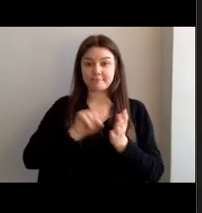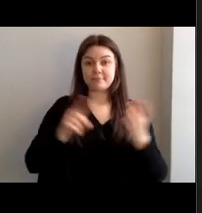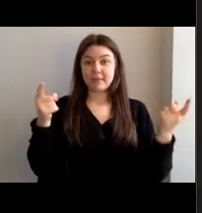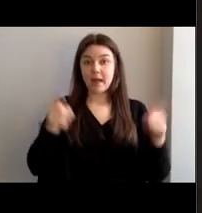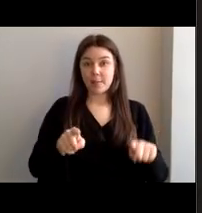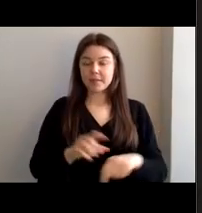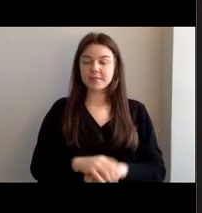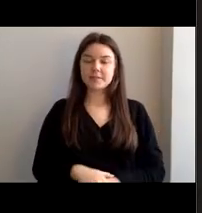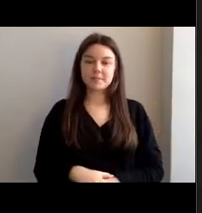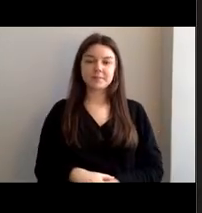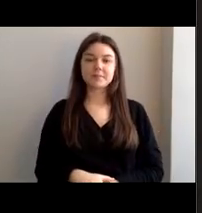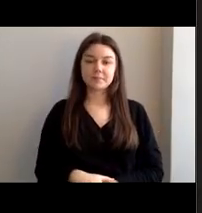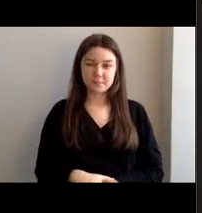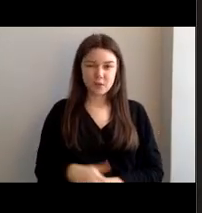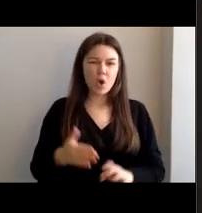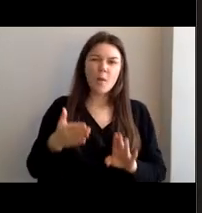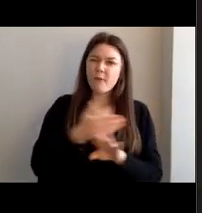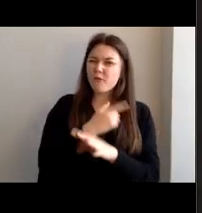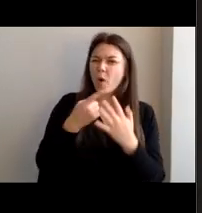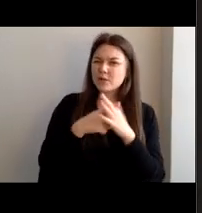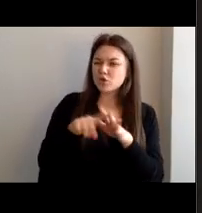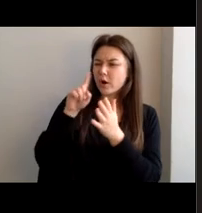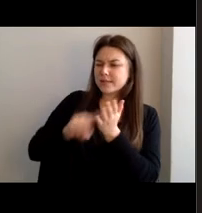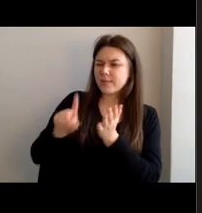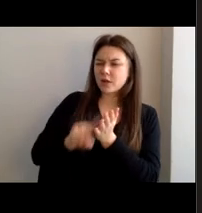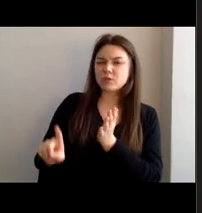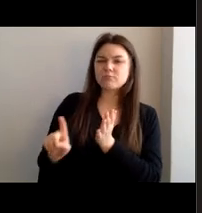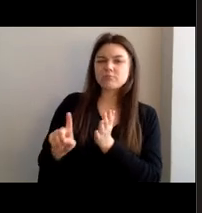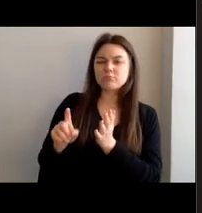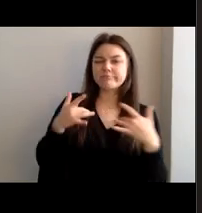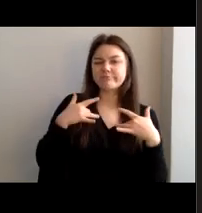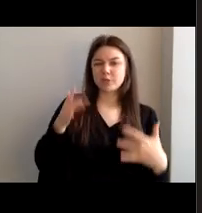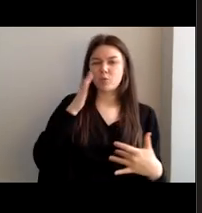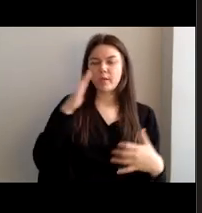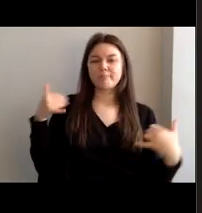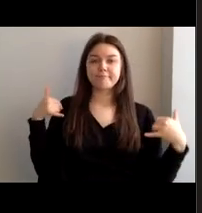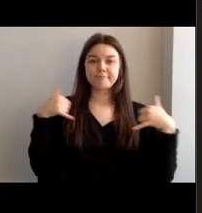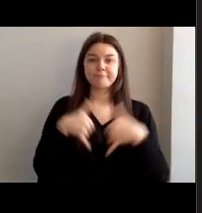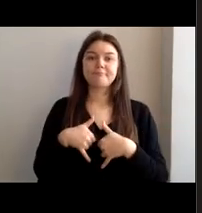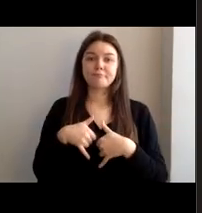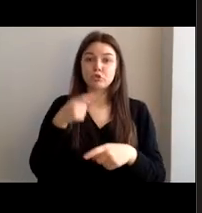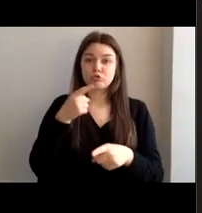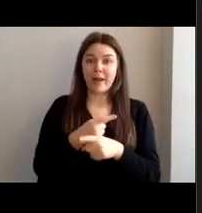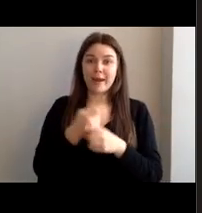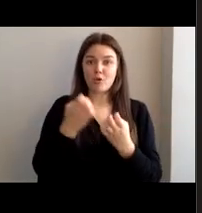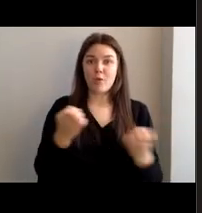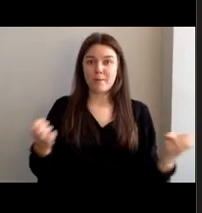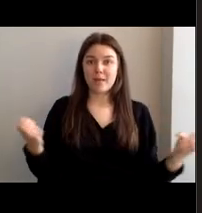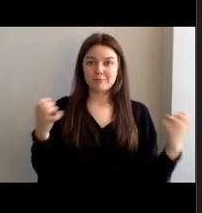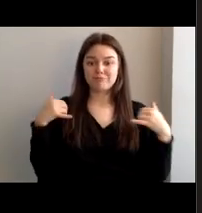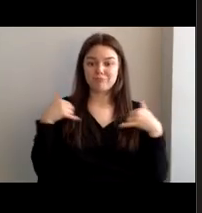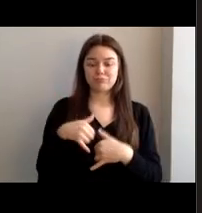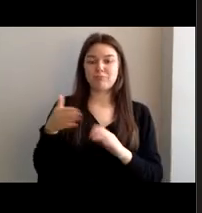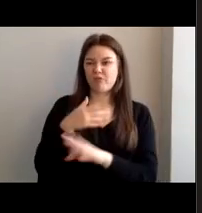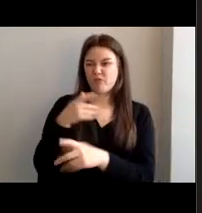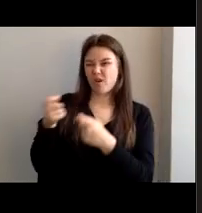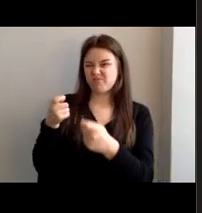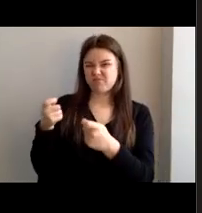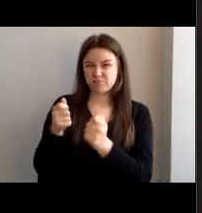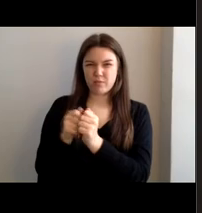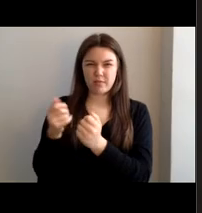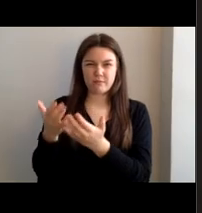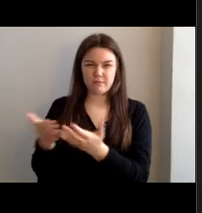before I start any inspection, we usually put on the proper gear before handling any product. And the proper